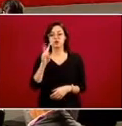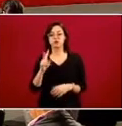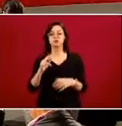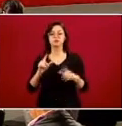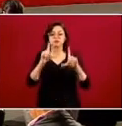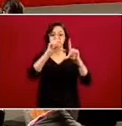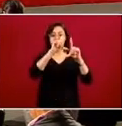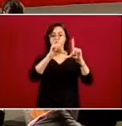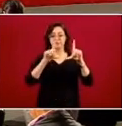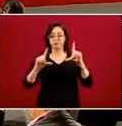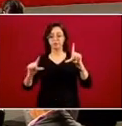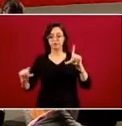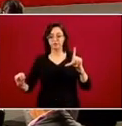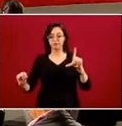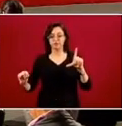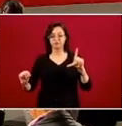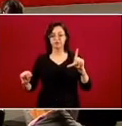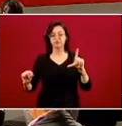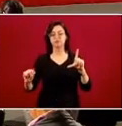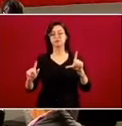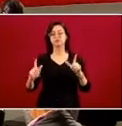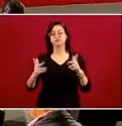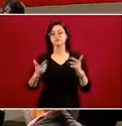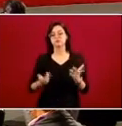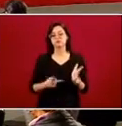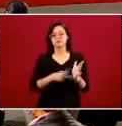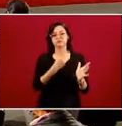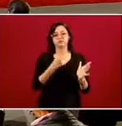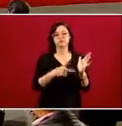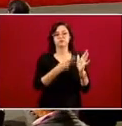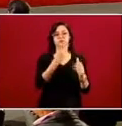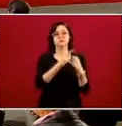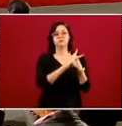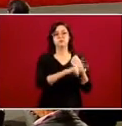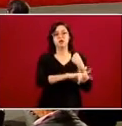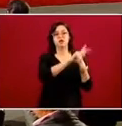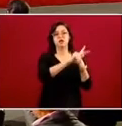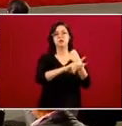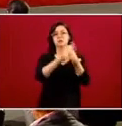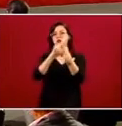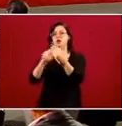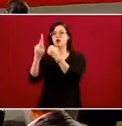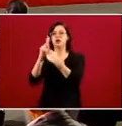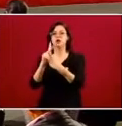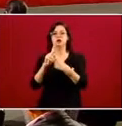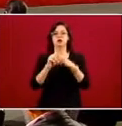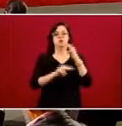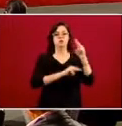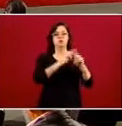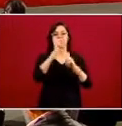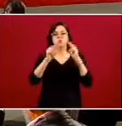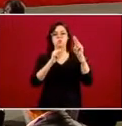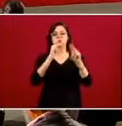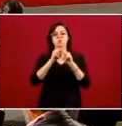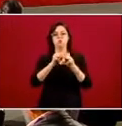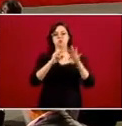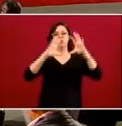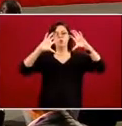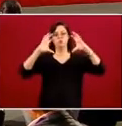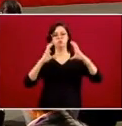do, we'll be showing this chart in which we represent the